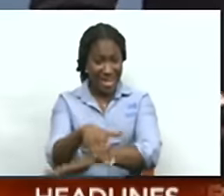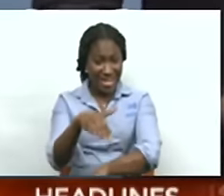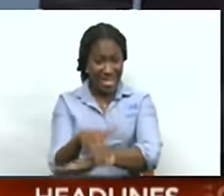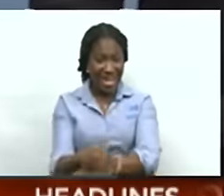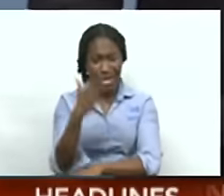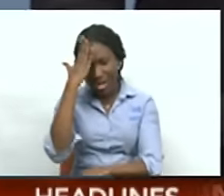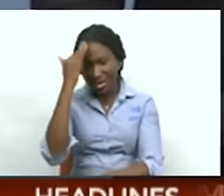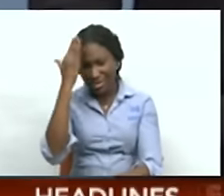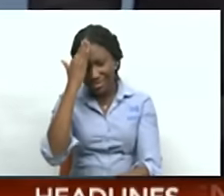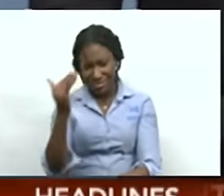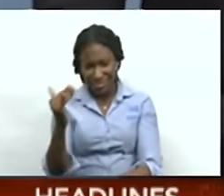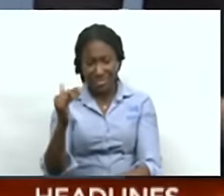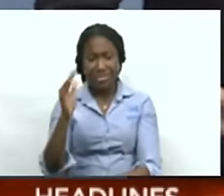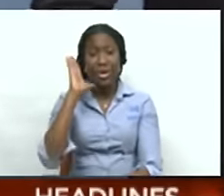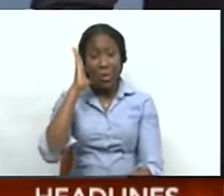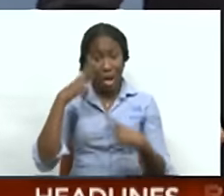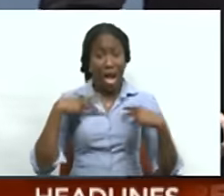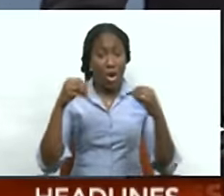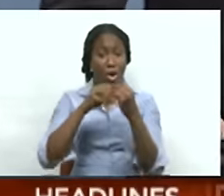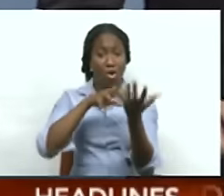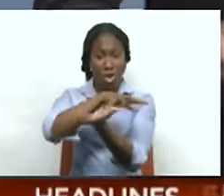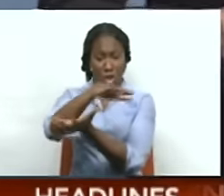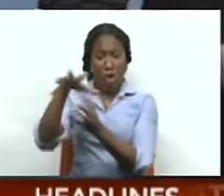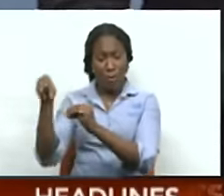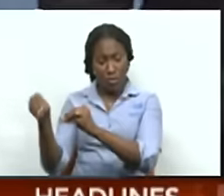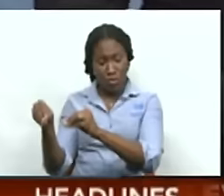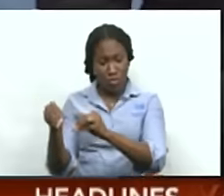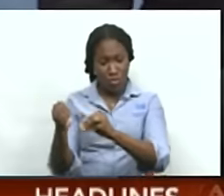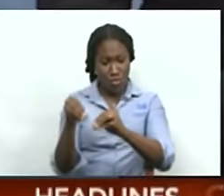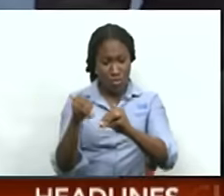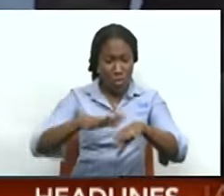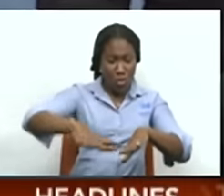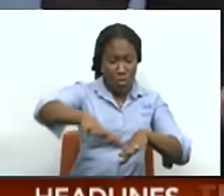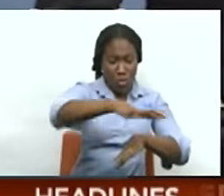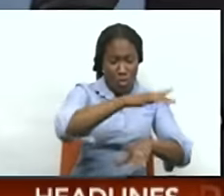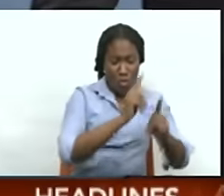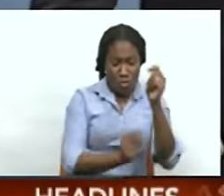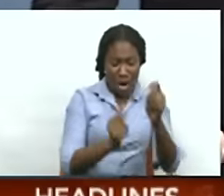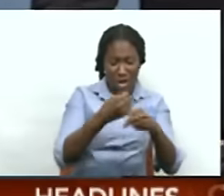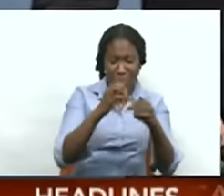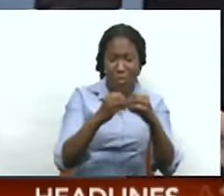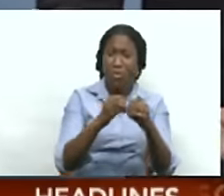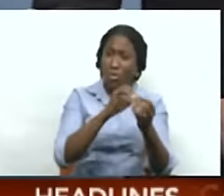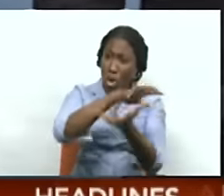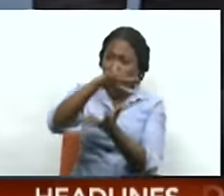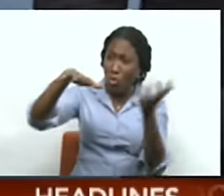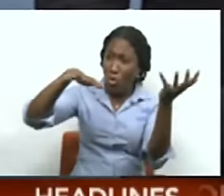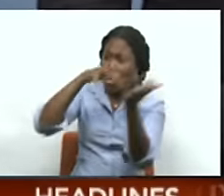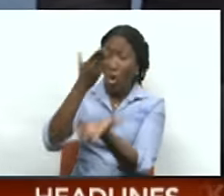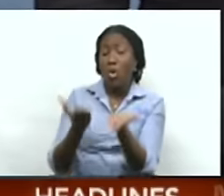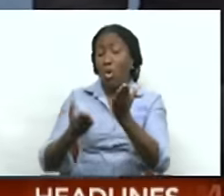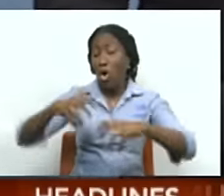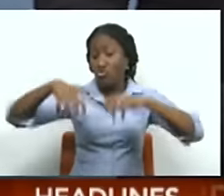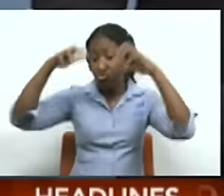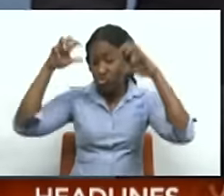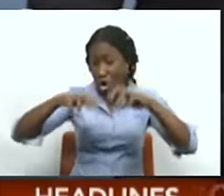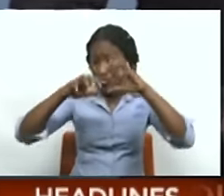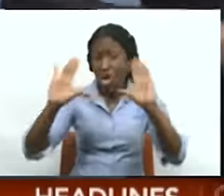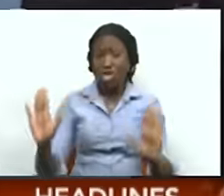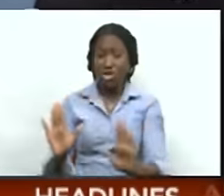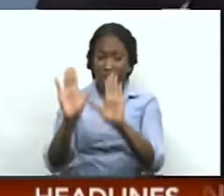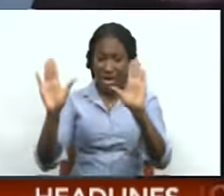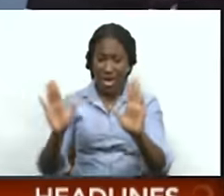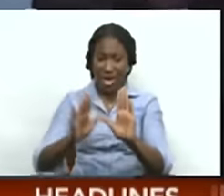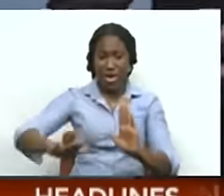moving in, leading to a generally cloudy and potentially rainy Sunday across the entire country. Now, how much rain